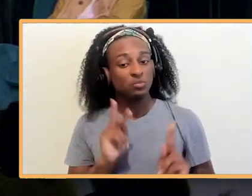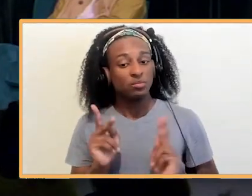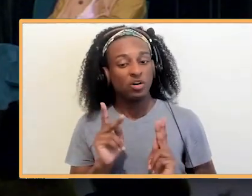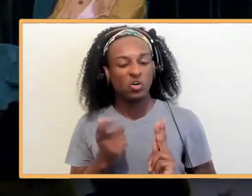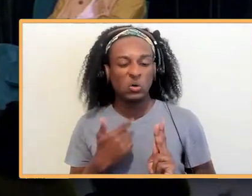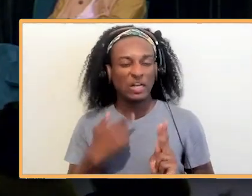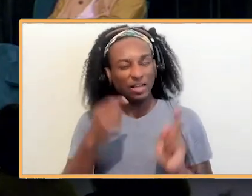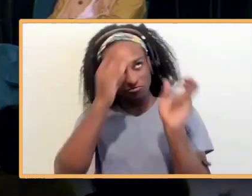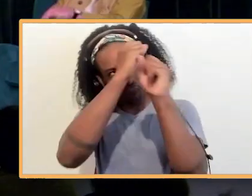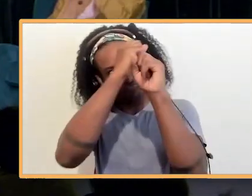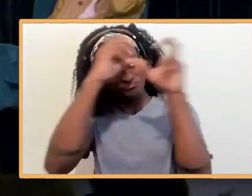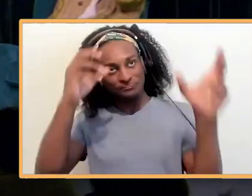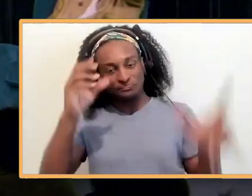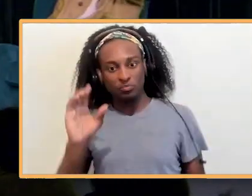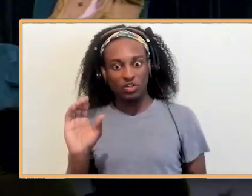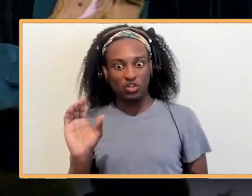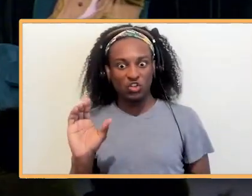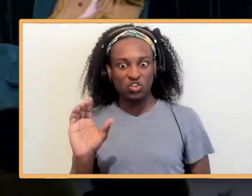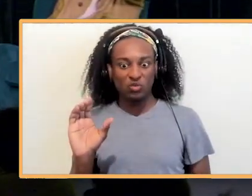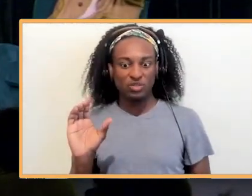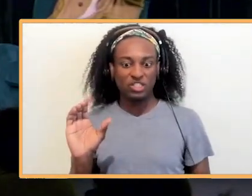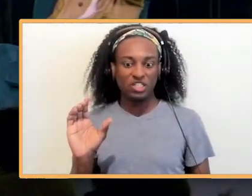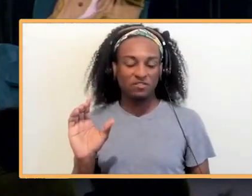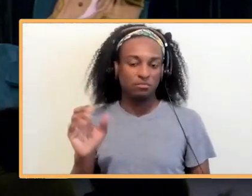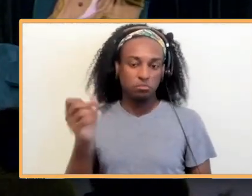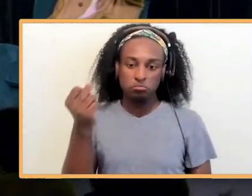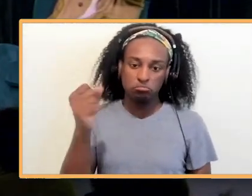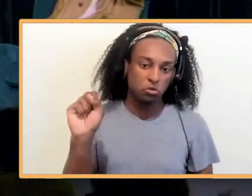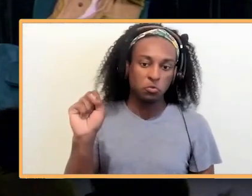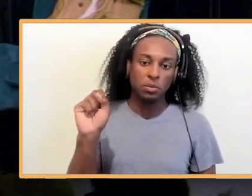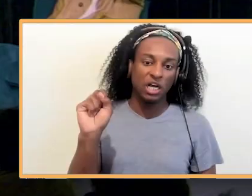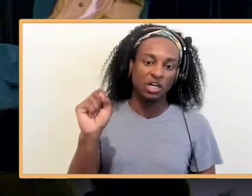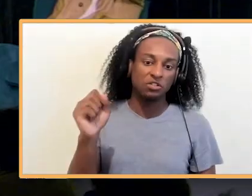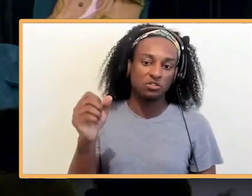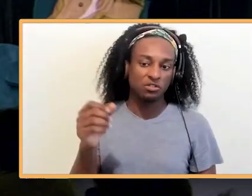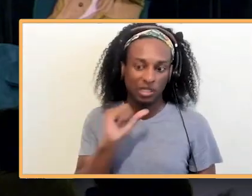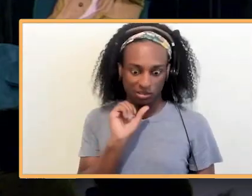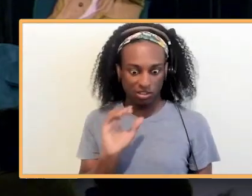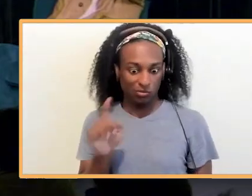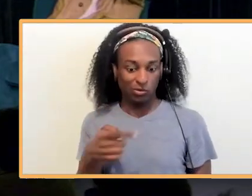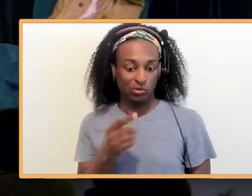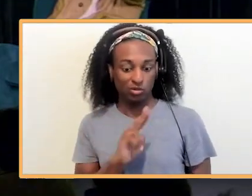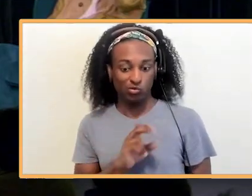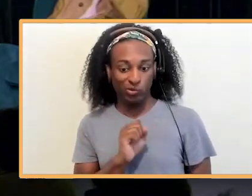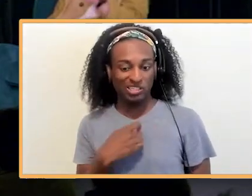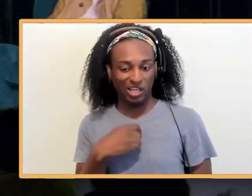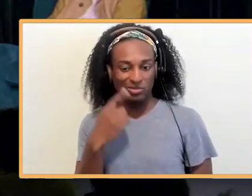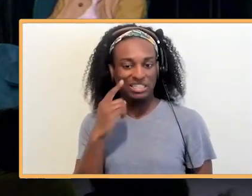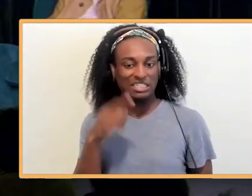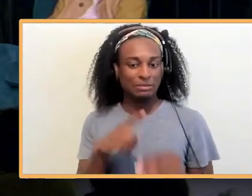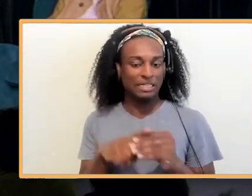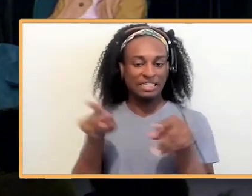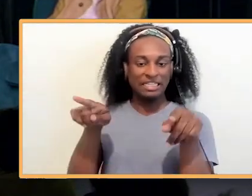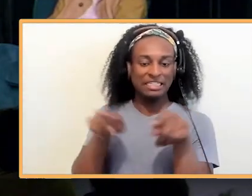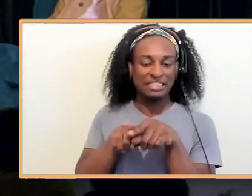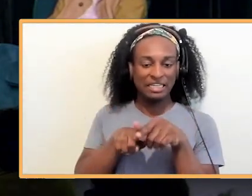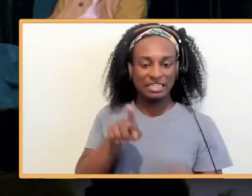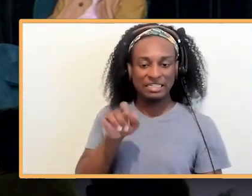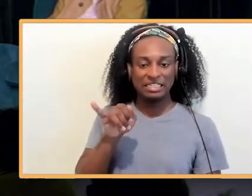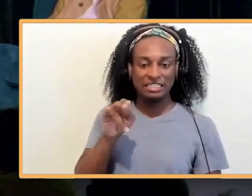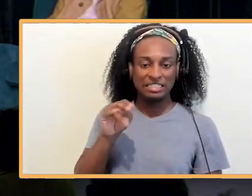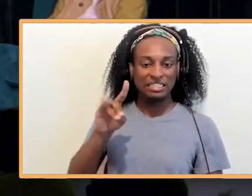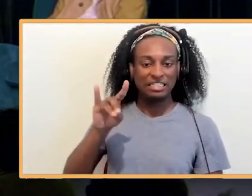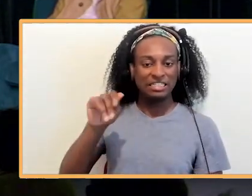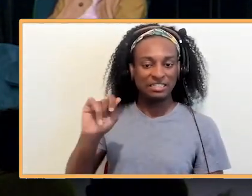like conservative movements, like, yes, outside the United States as well. I'm thinking of like India and things like that. There's a fundamental sense of